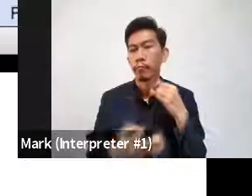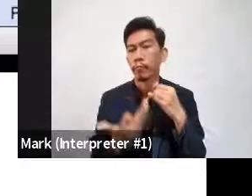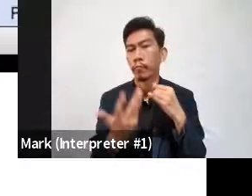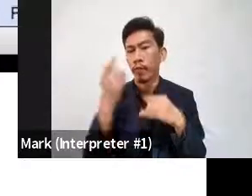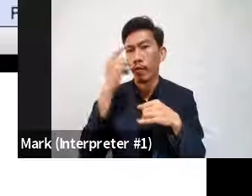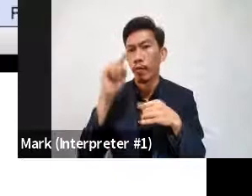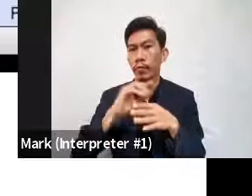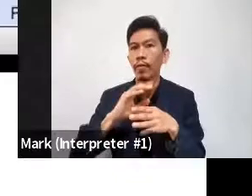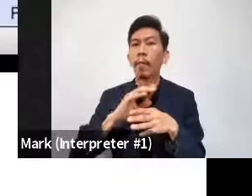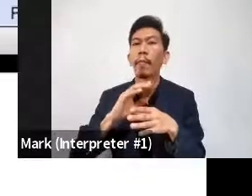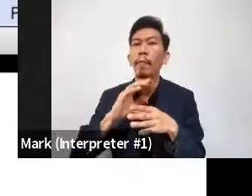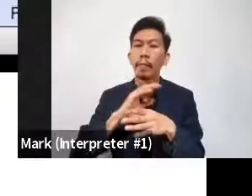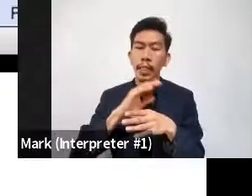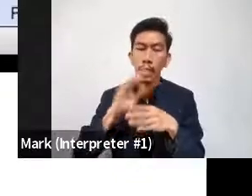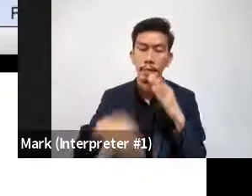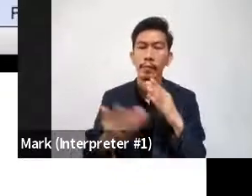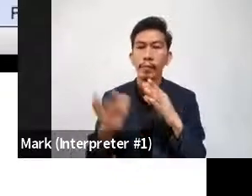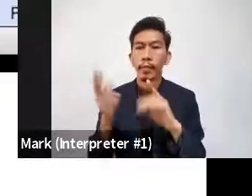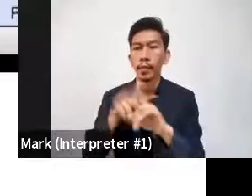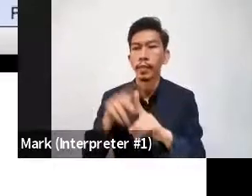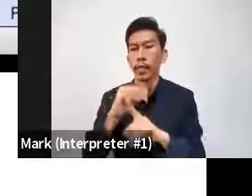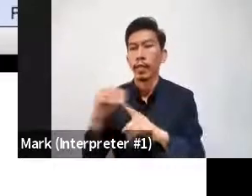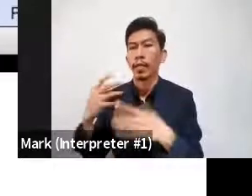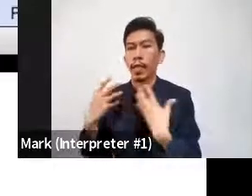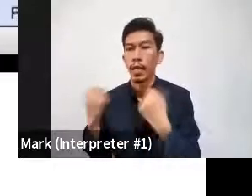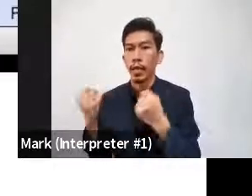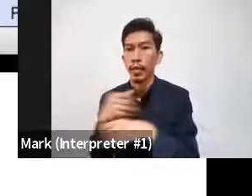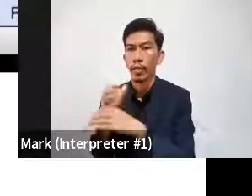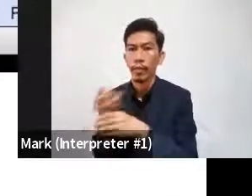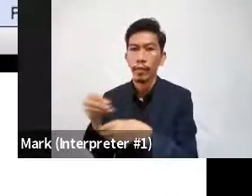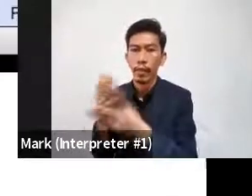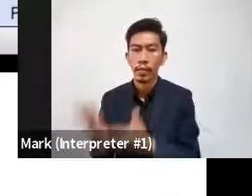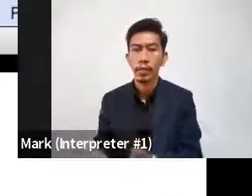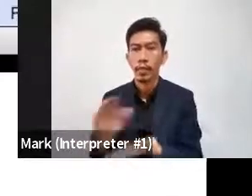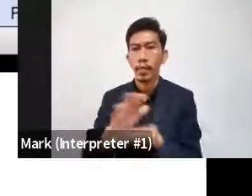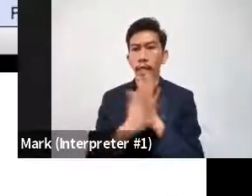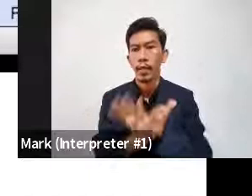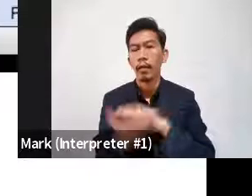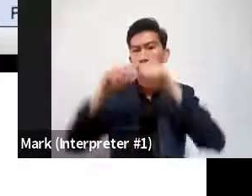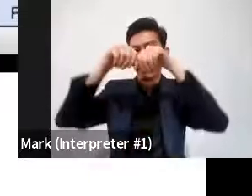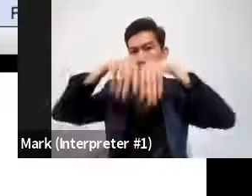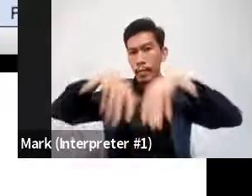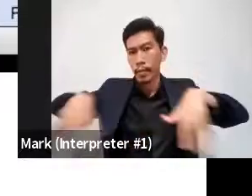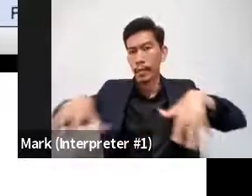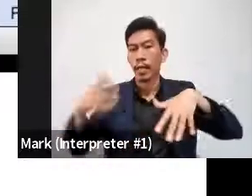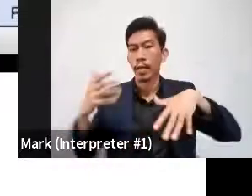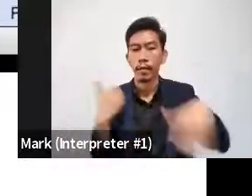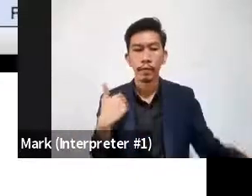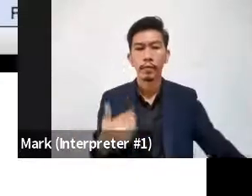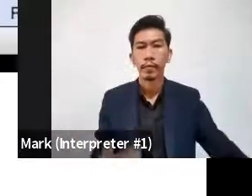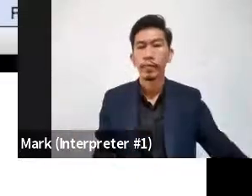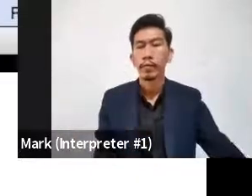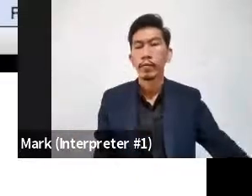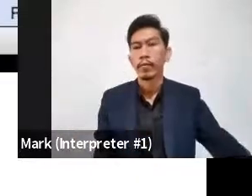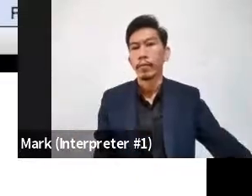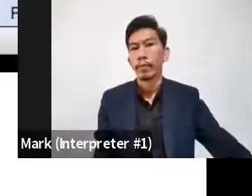our healthcare providers into a healthcare provider network with a functioning referral